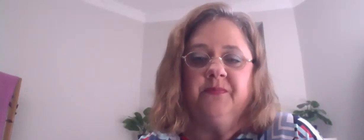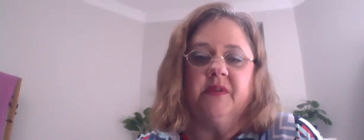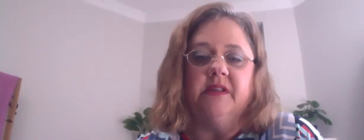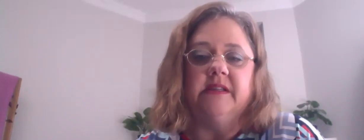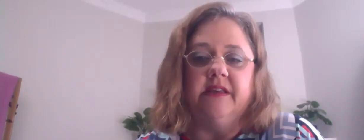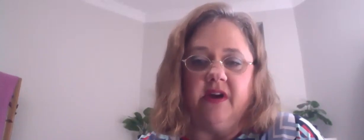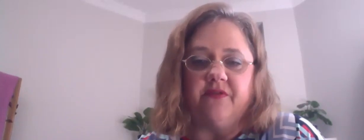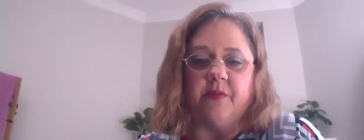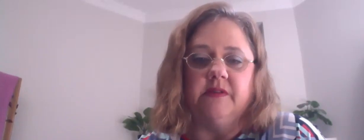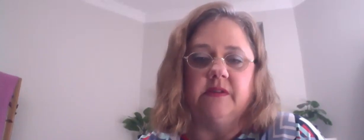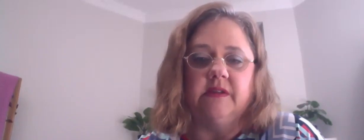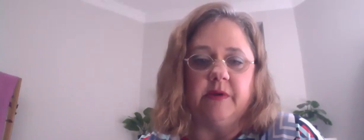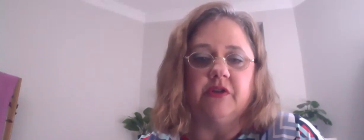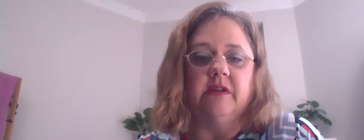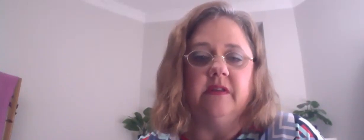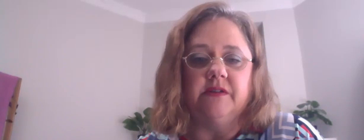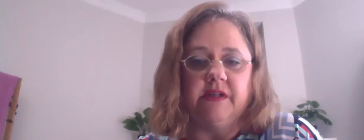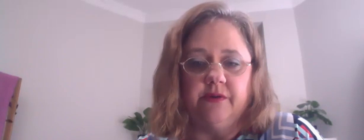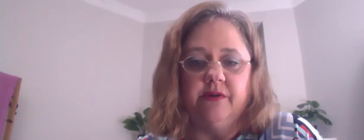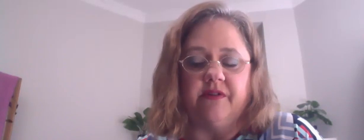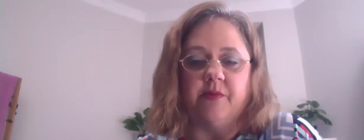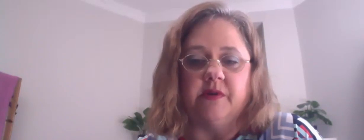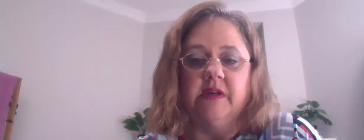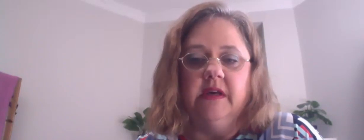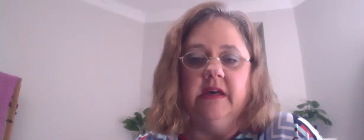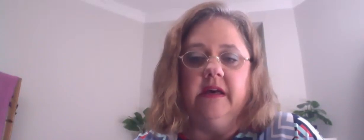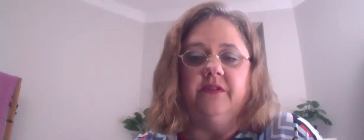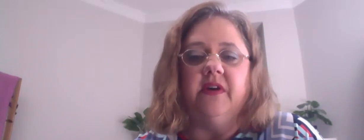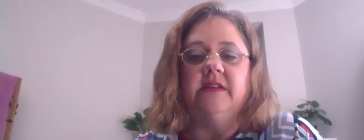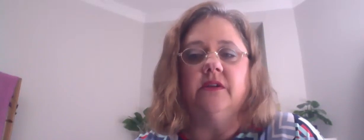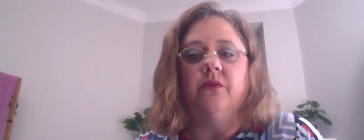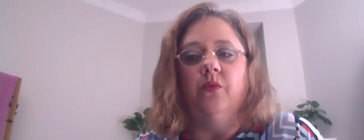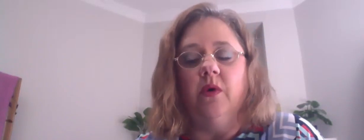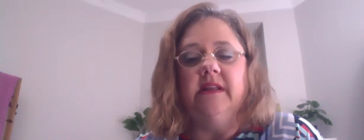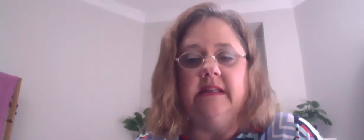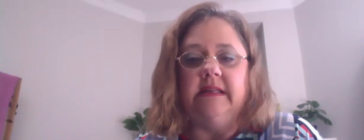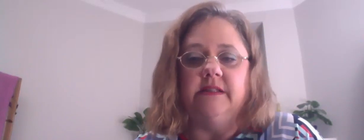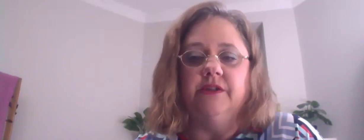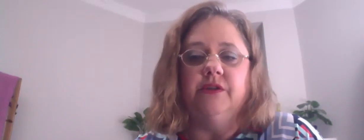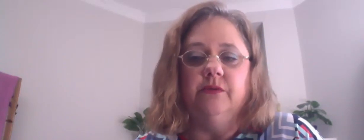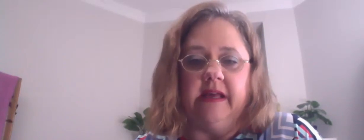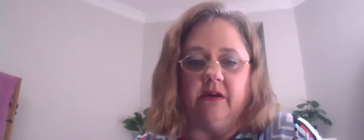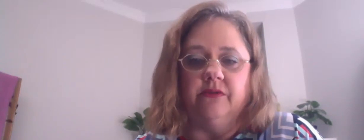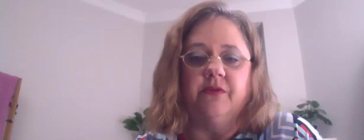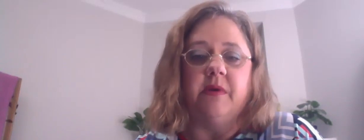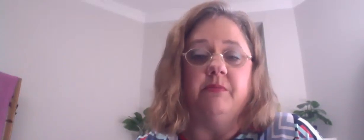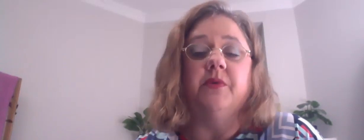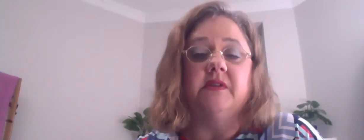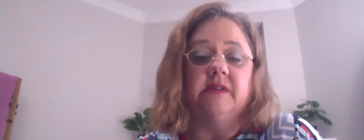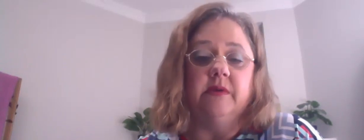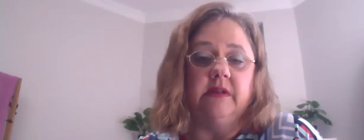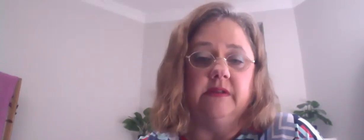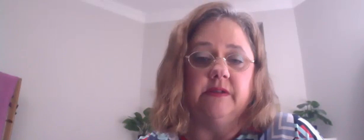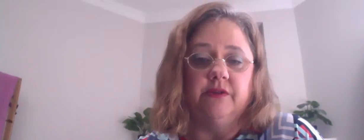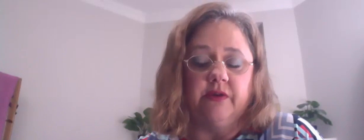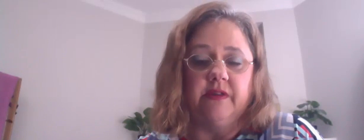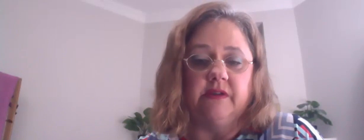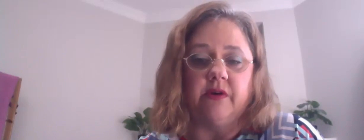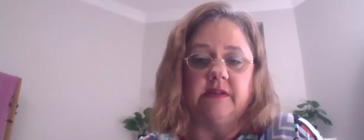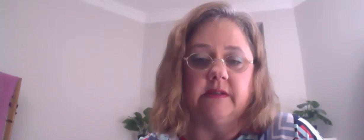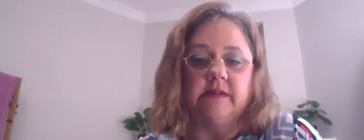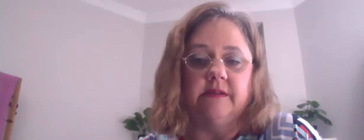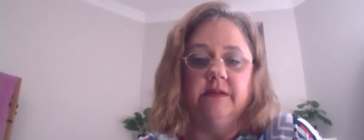forum to give governments, especially the Ontario government, advice on what it needs to do now for people with disabilities